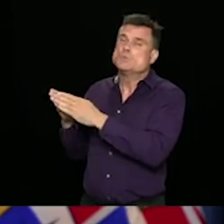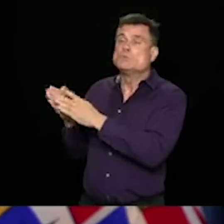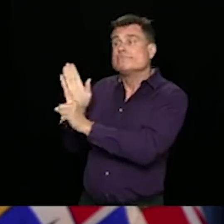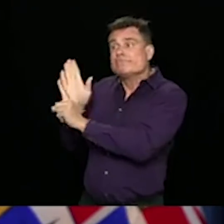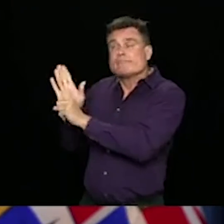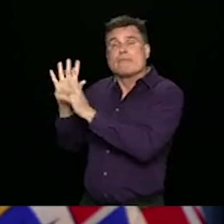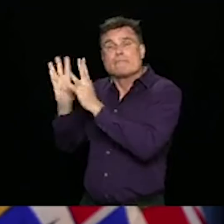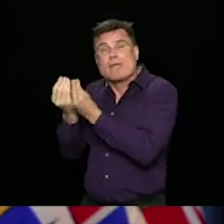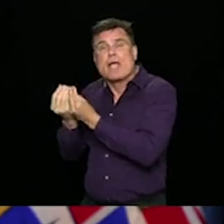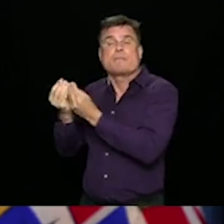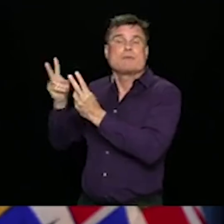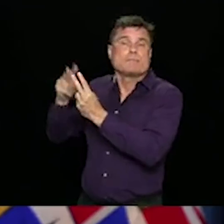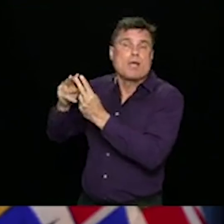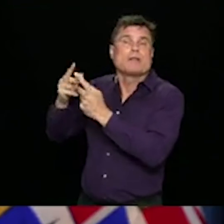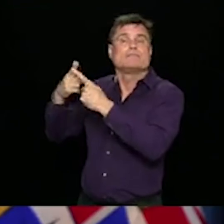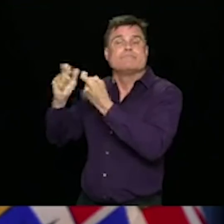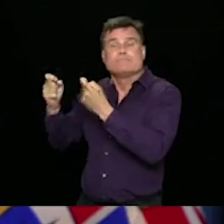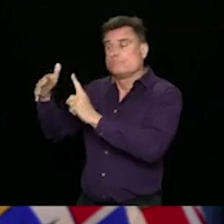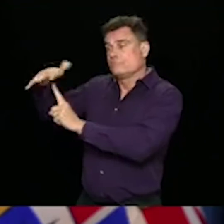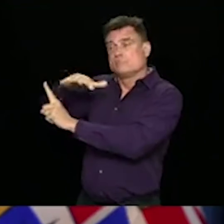one.